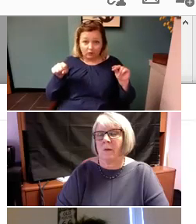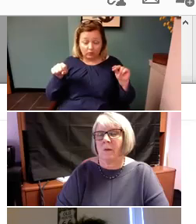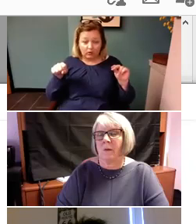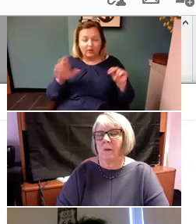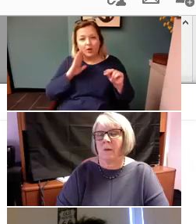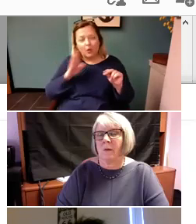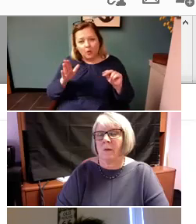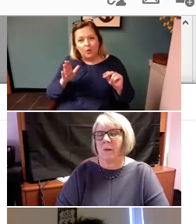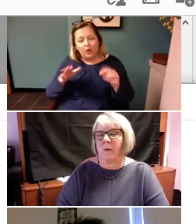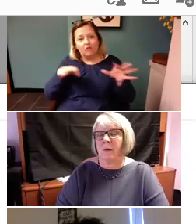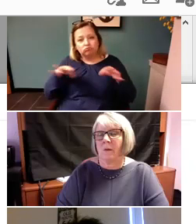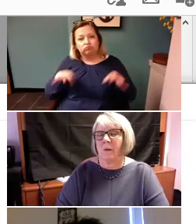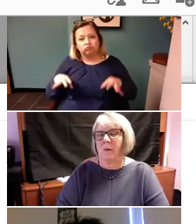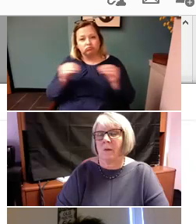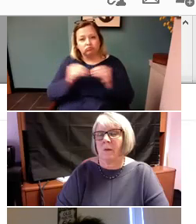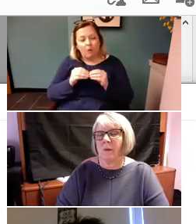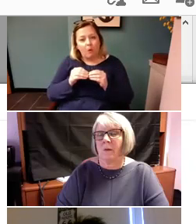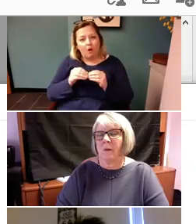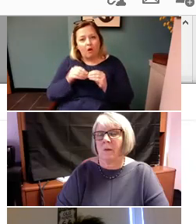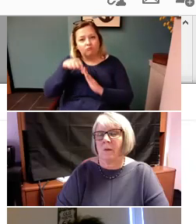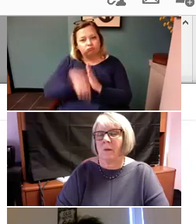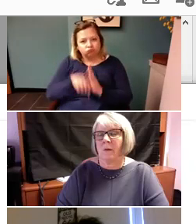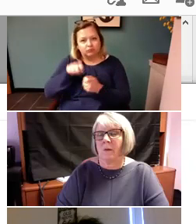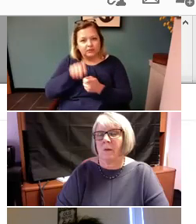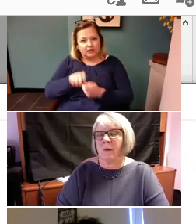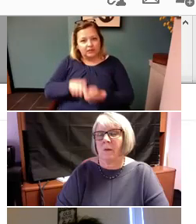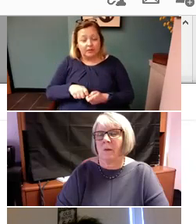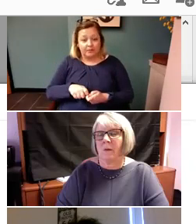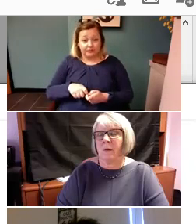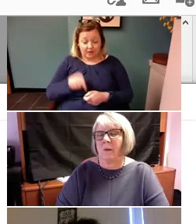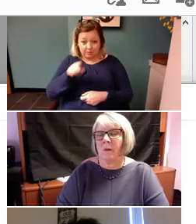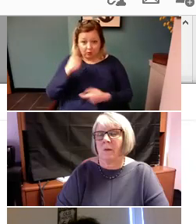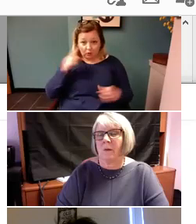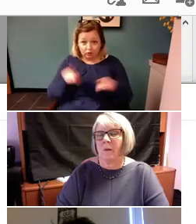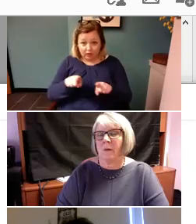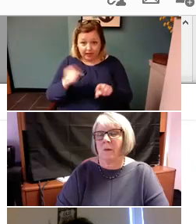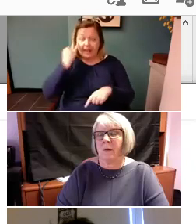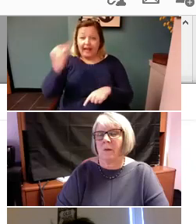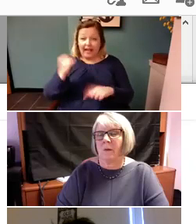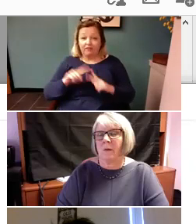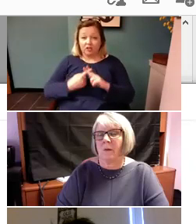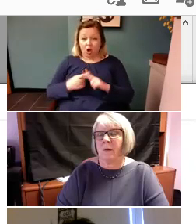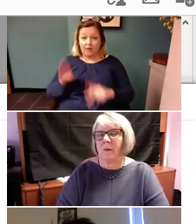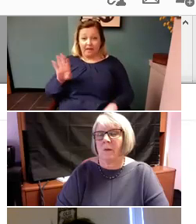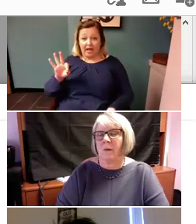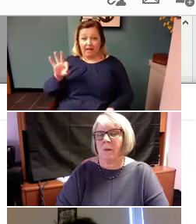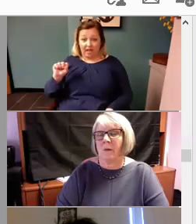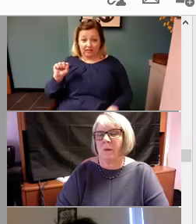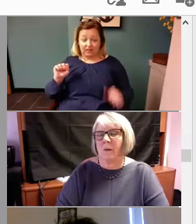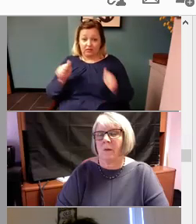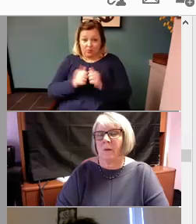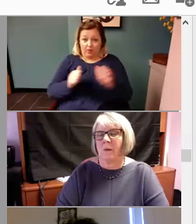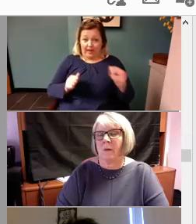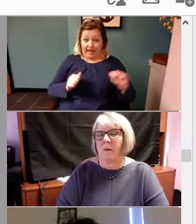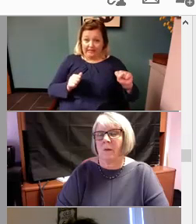but essentially, does everyone agree that if I am performing BFS from S and then we detect both A and B,